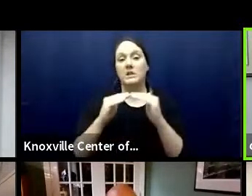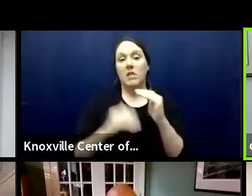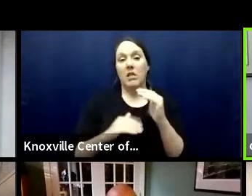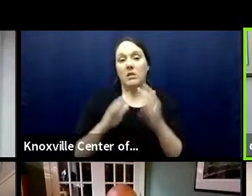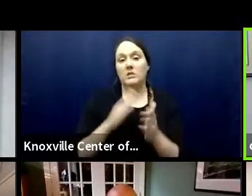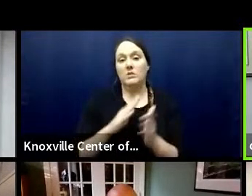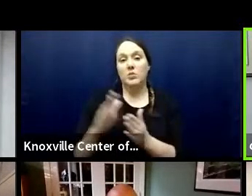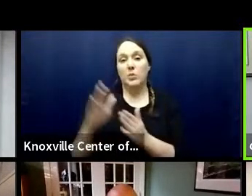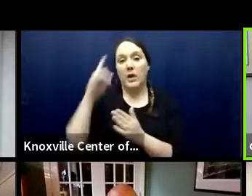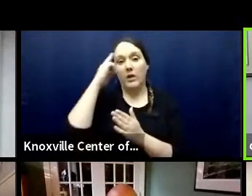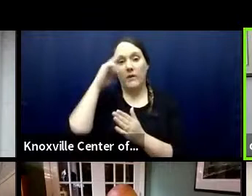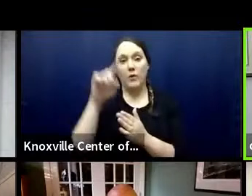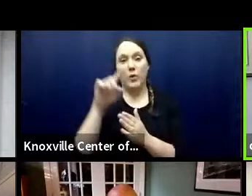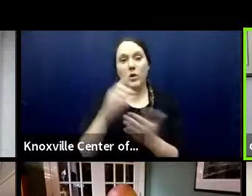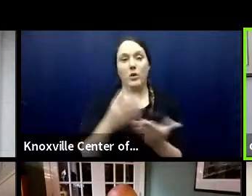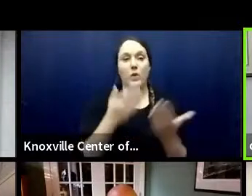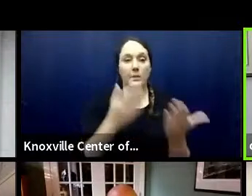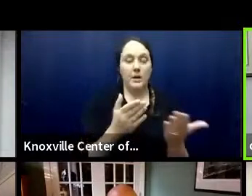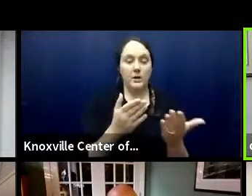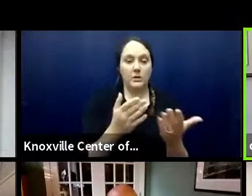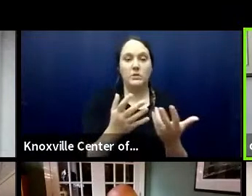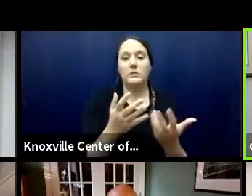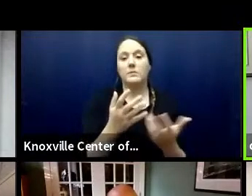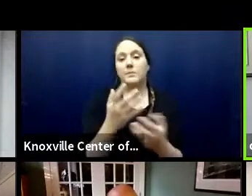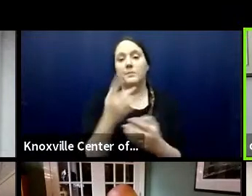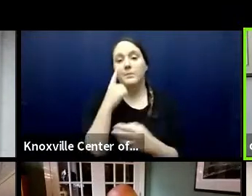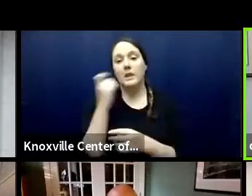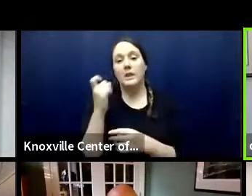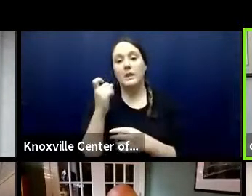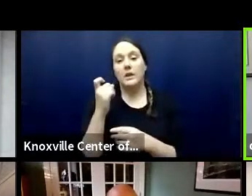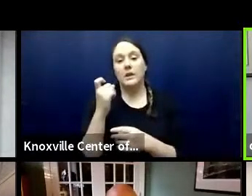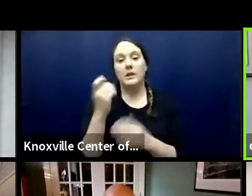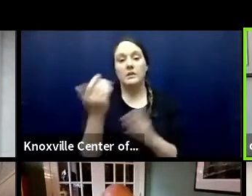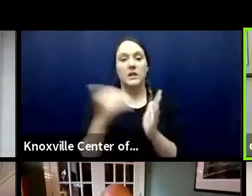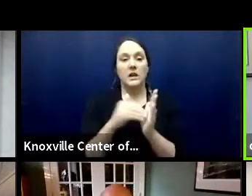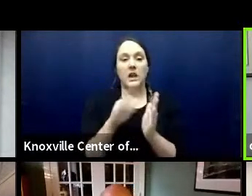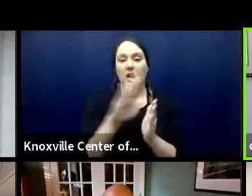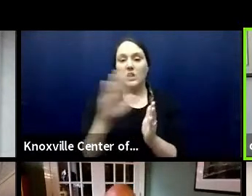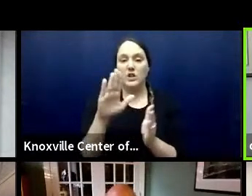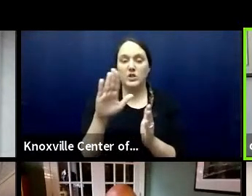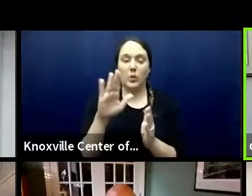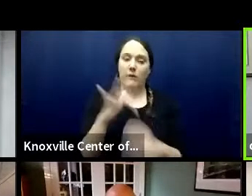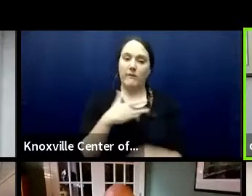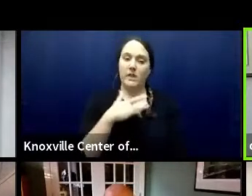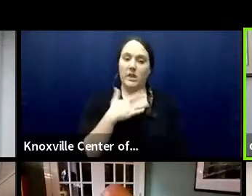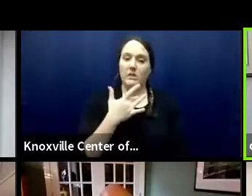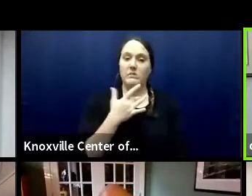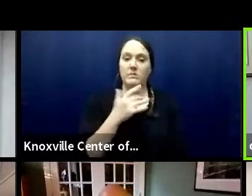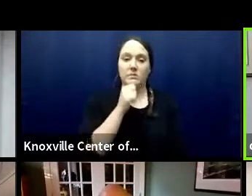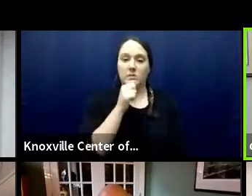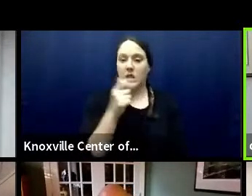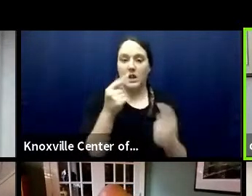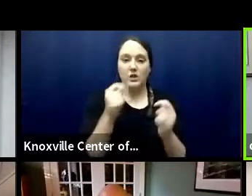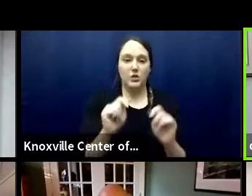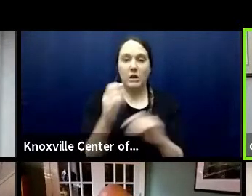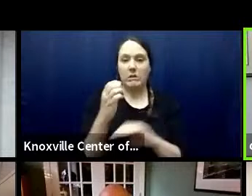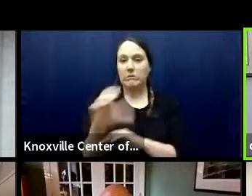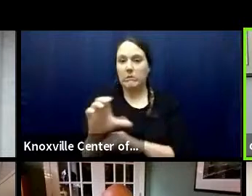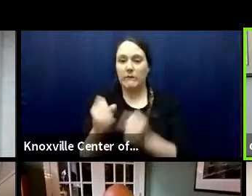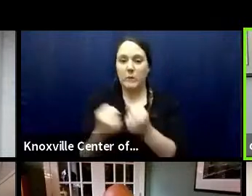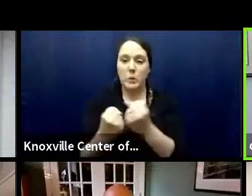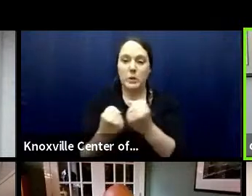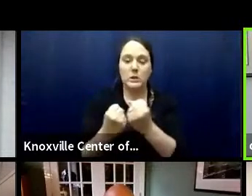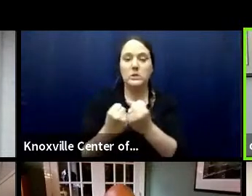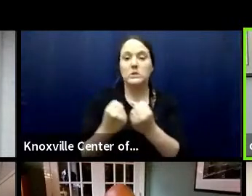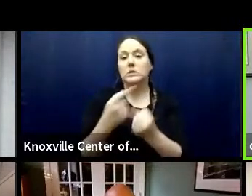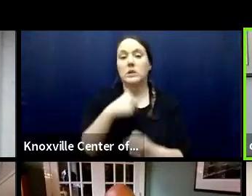these regulations, because it's, again, simply your sense. It's not, you're not trying to enforce it, and we